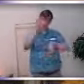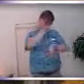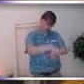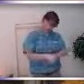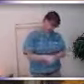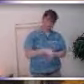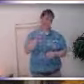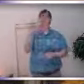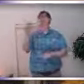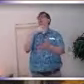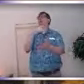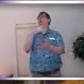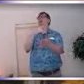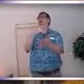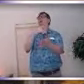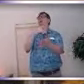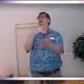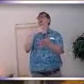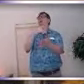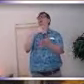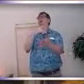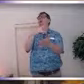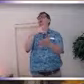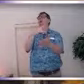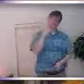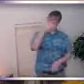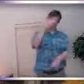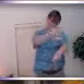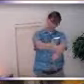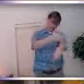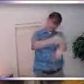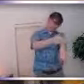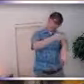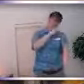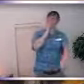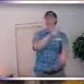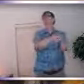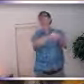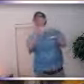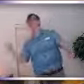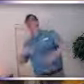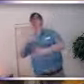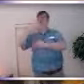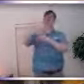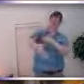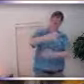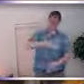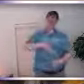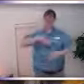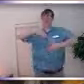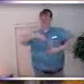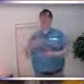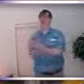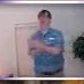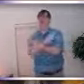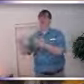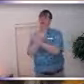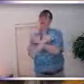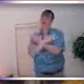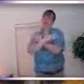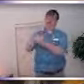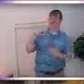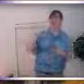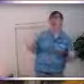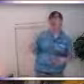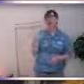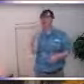Situations are designed. We are programmed to be taken out of joy and love. Why do you